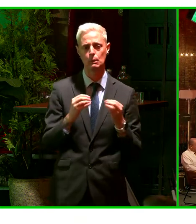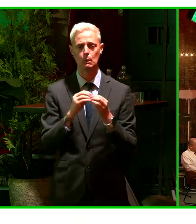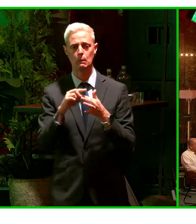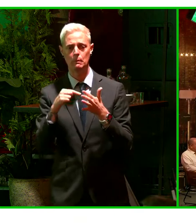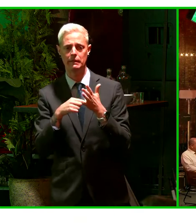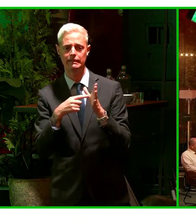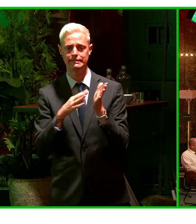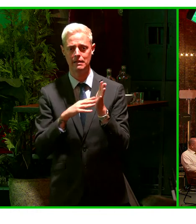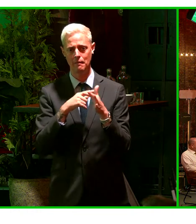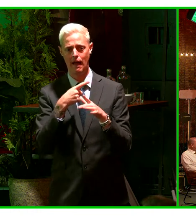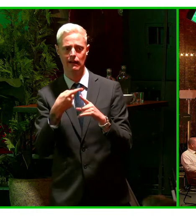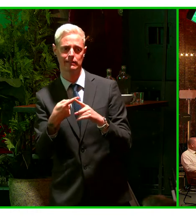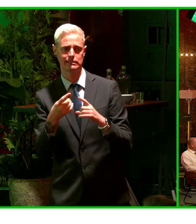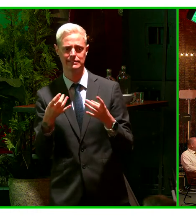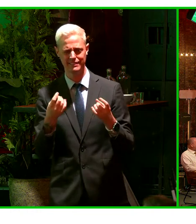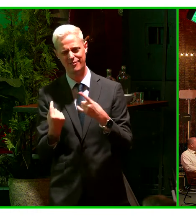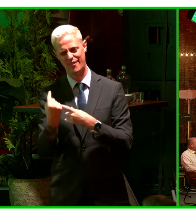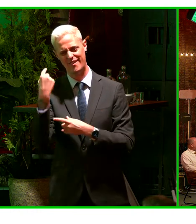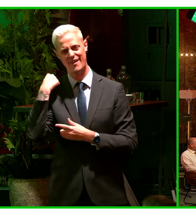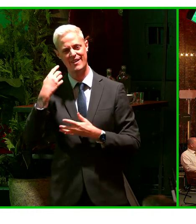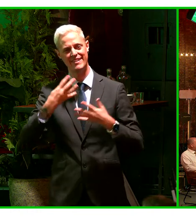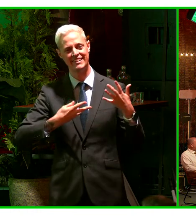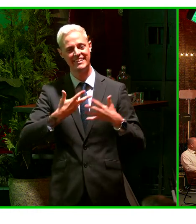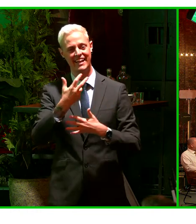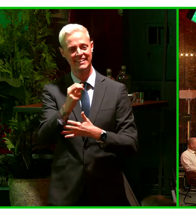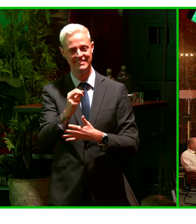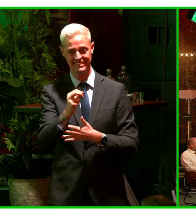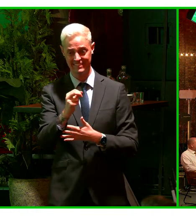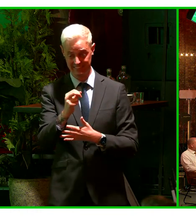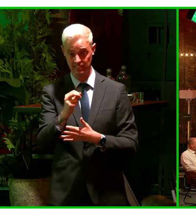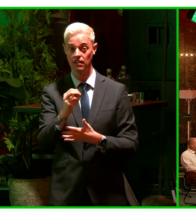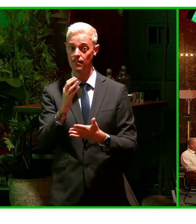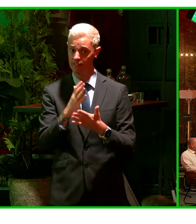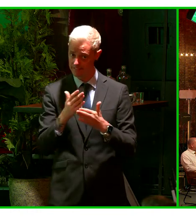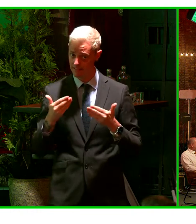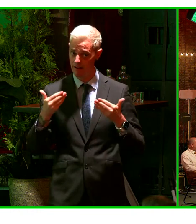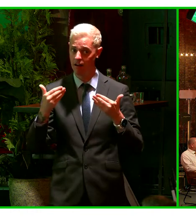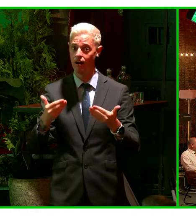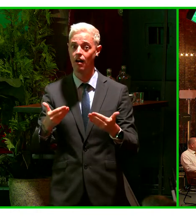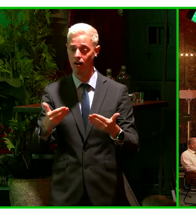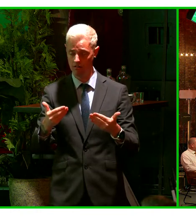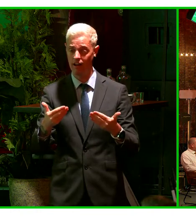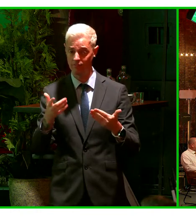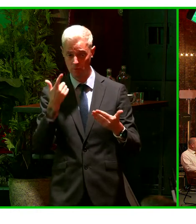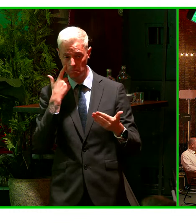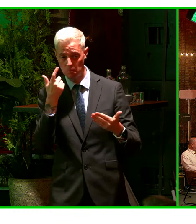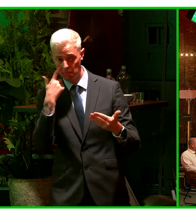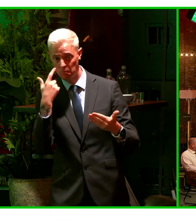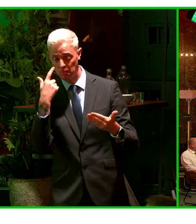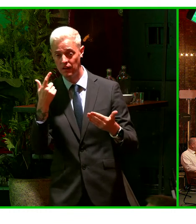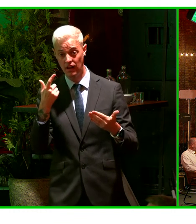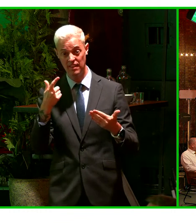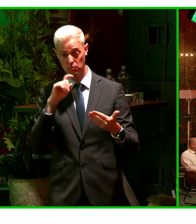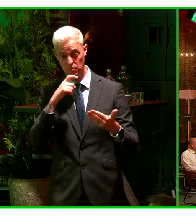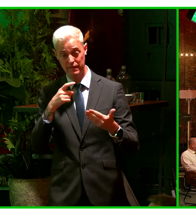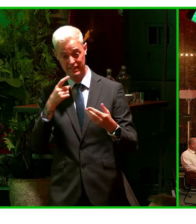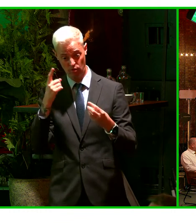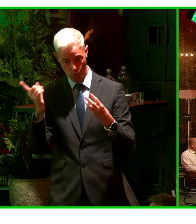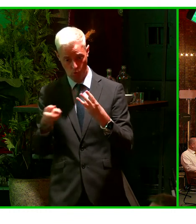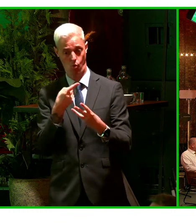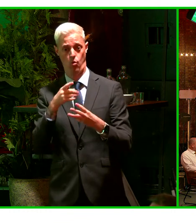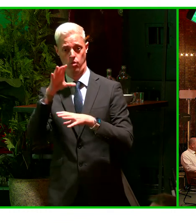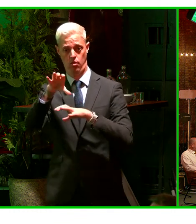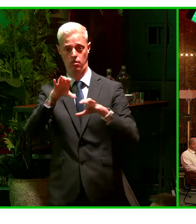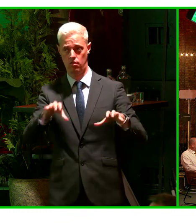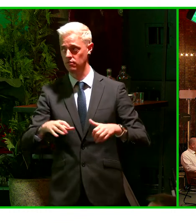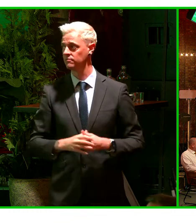of the 1980s. These things will find their own place. Last but not least, Johnny. Thanks, Sean. I want to